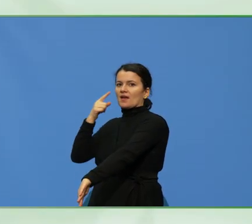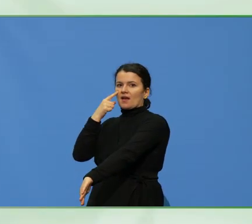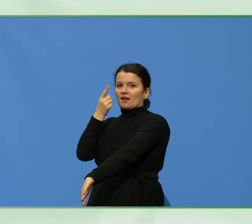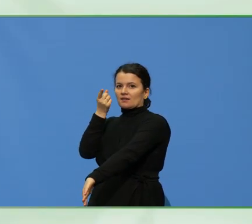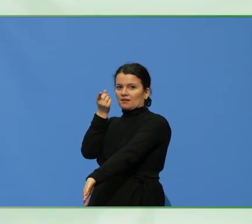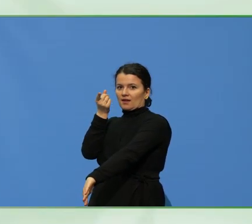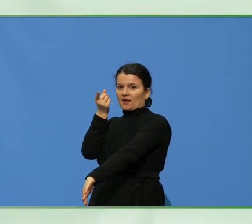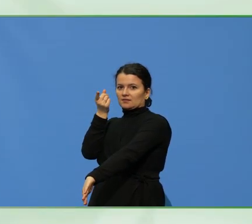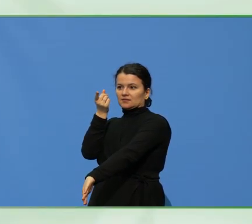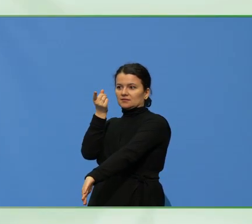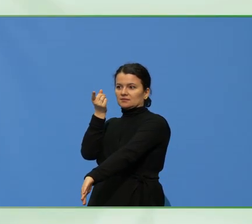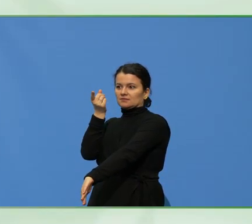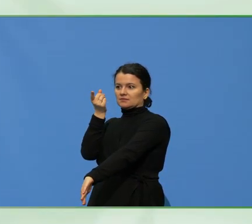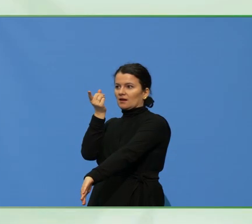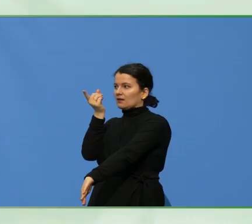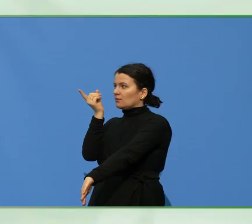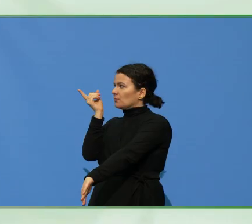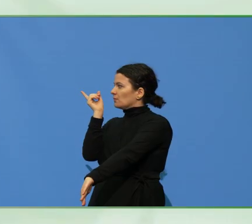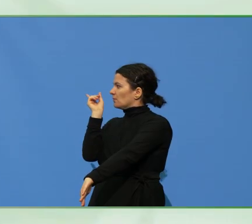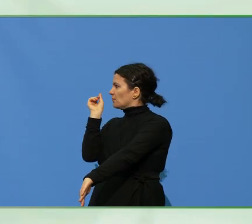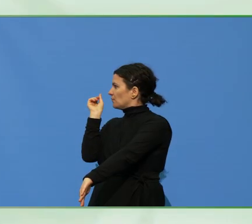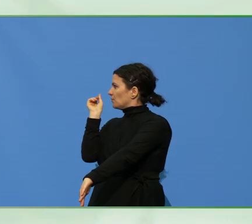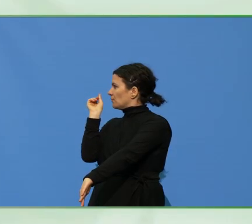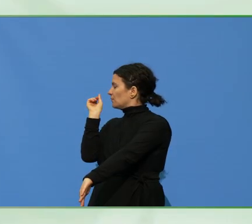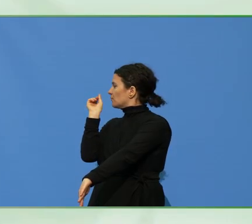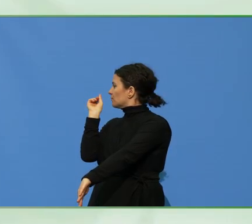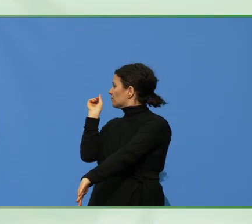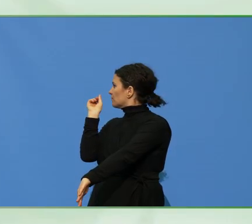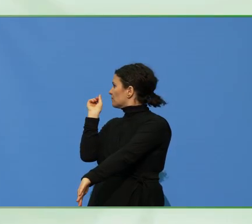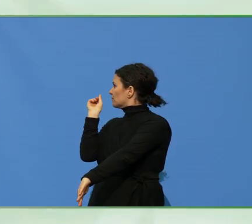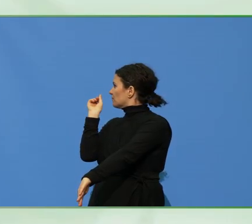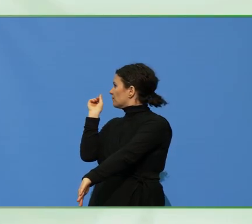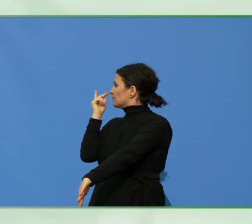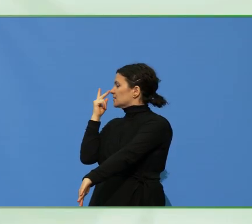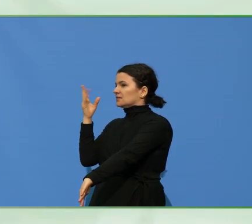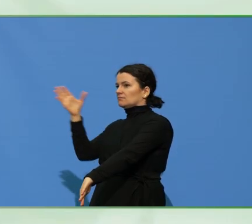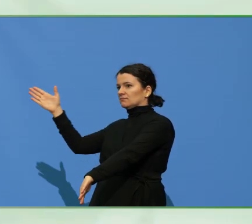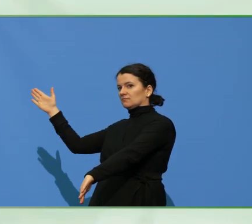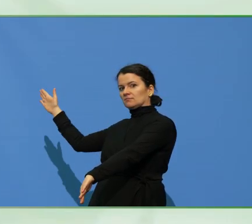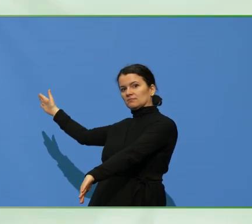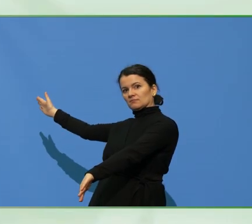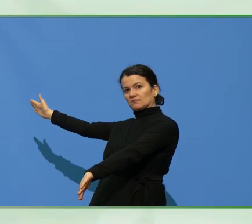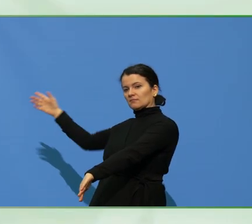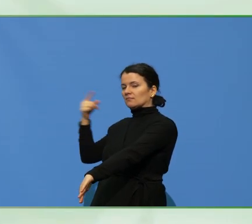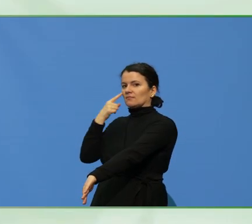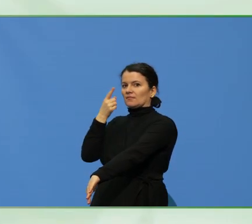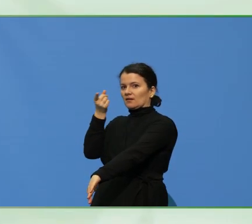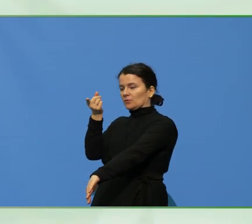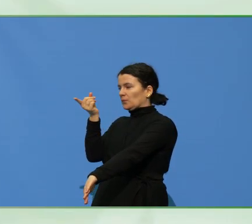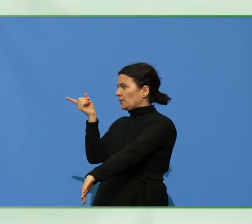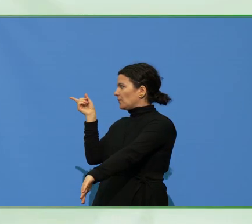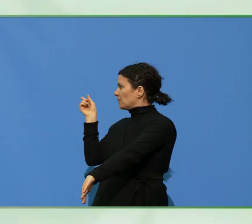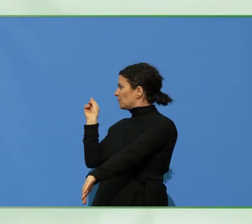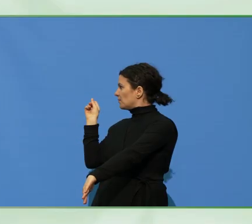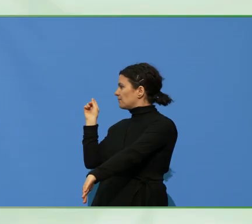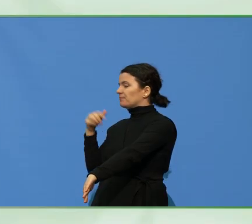chin and look towards the back of the room instead of to the right, just for a little bit of a deeper stretch, whatever feels comfortable for you here. Big